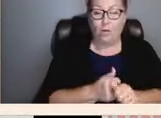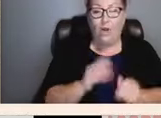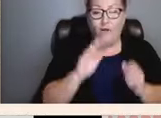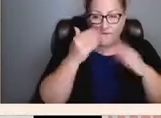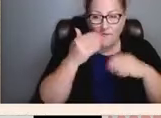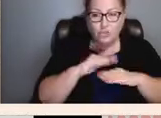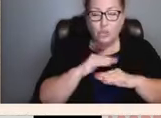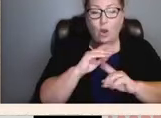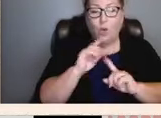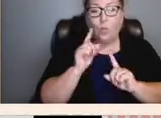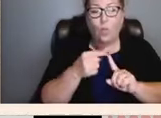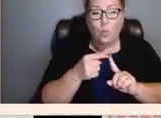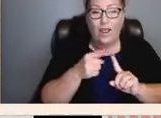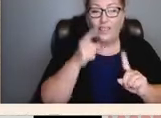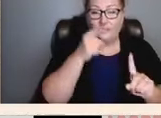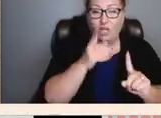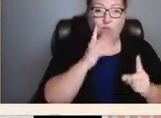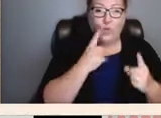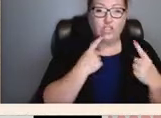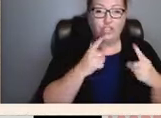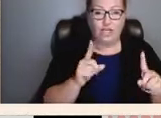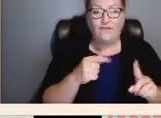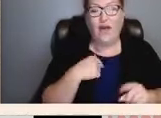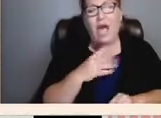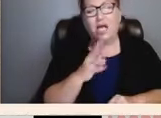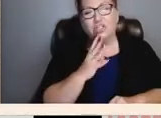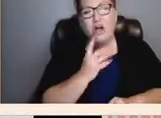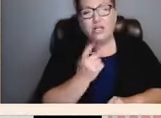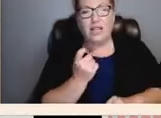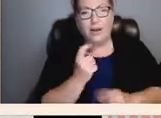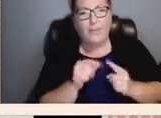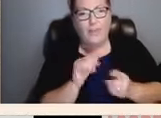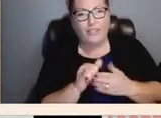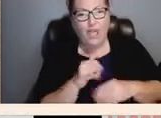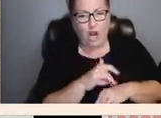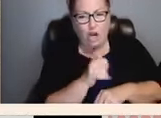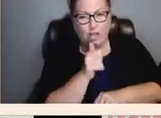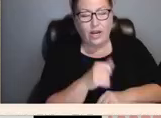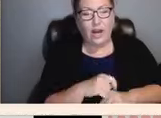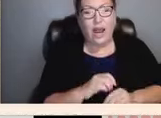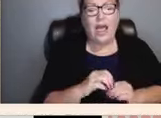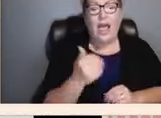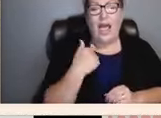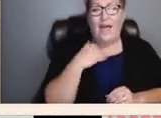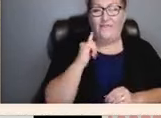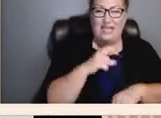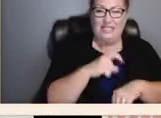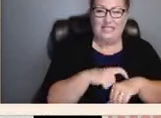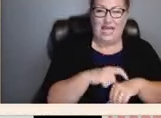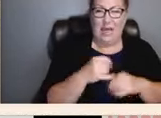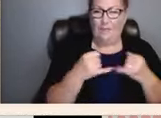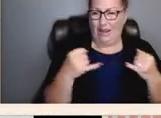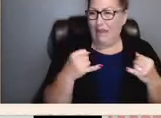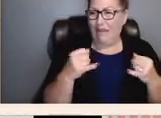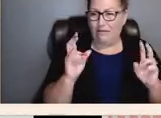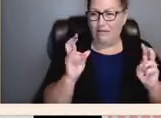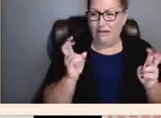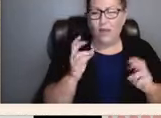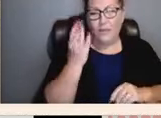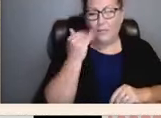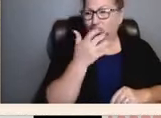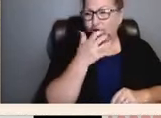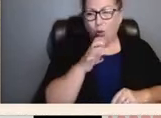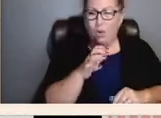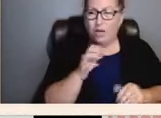objective will be achieved. And I talked a little bit about that earlier, about having that timeline, because you don't want to chase your tail